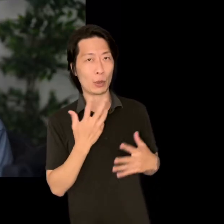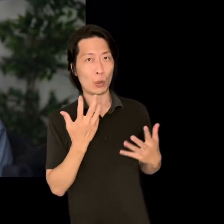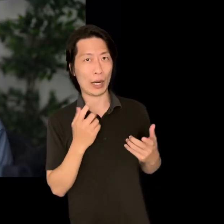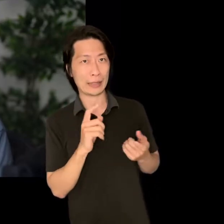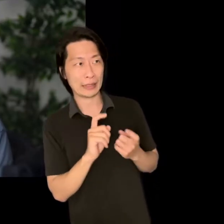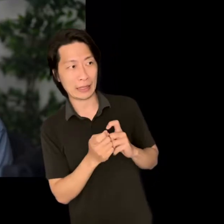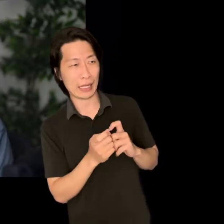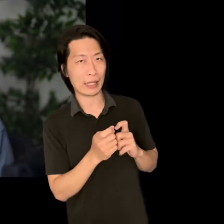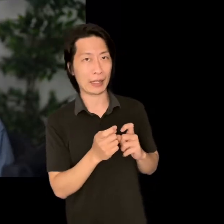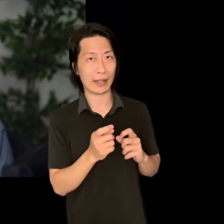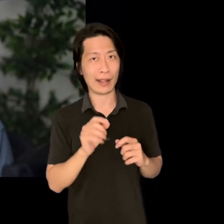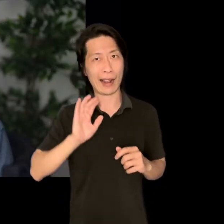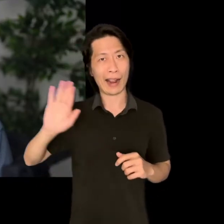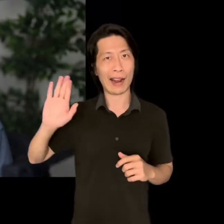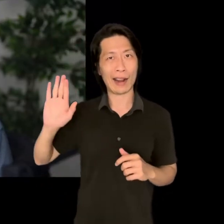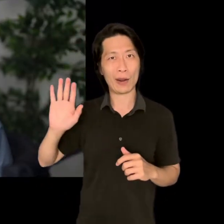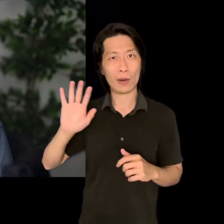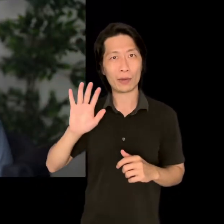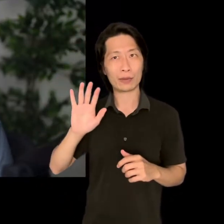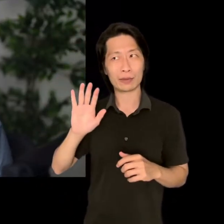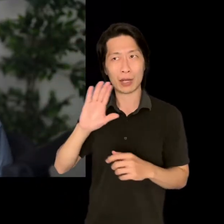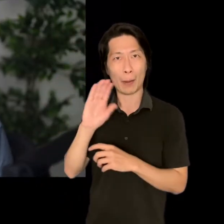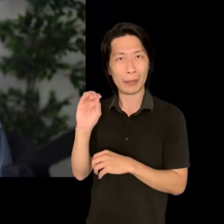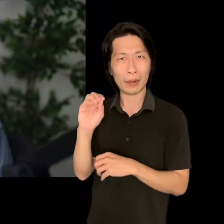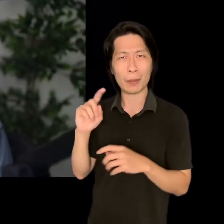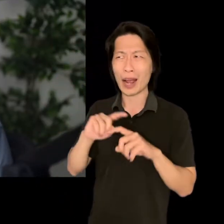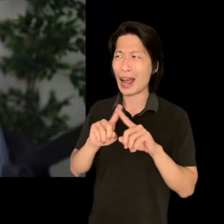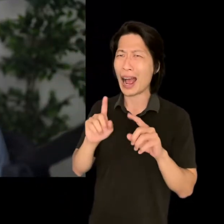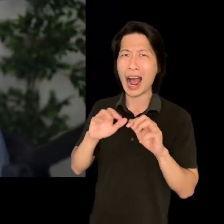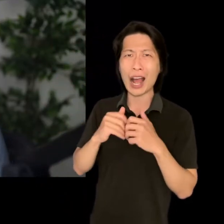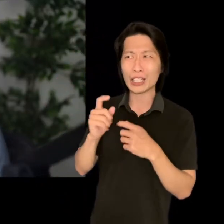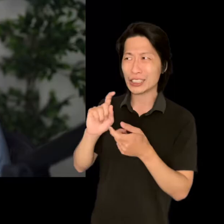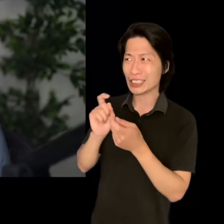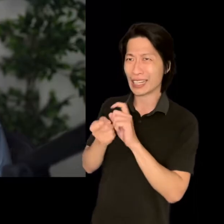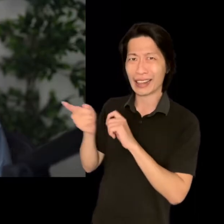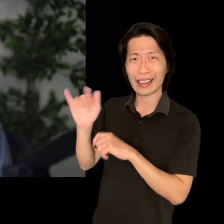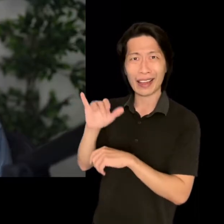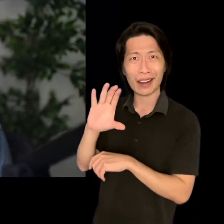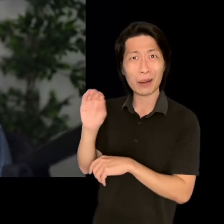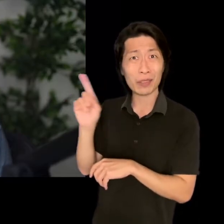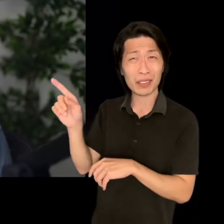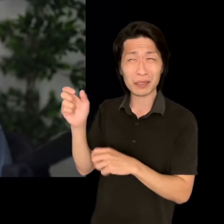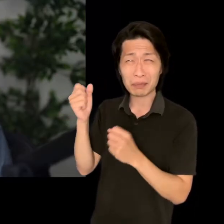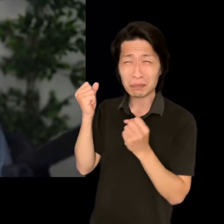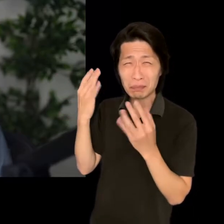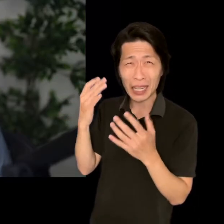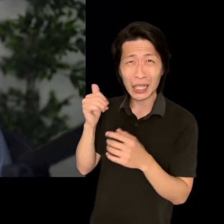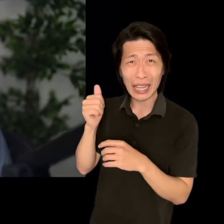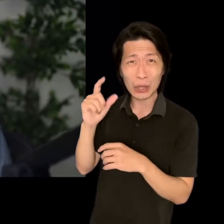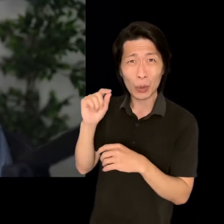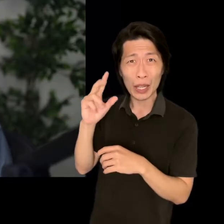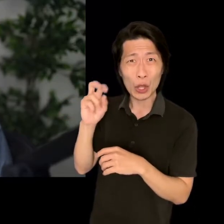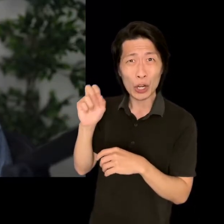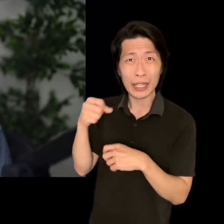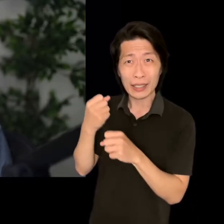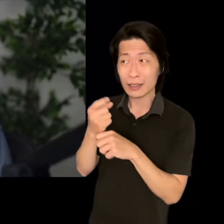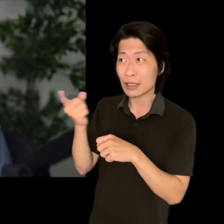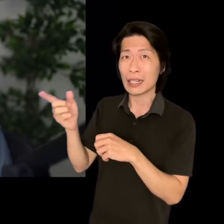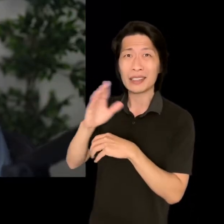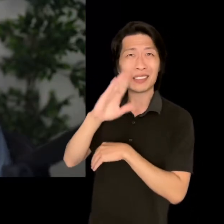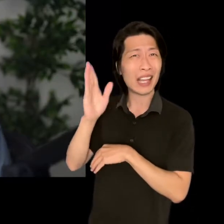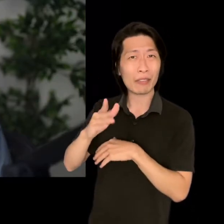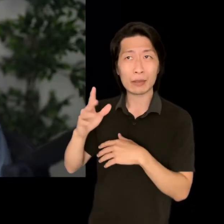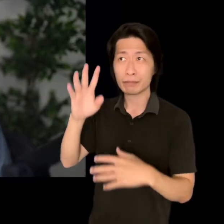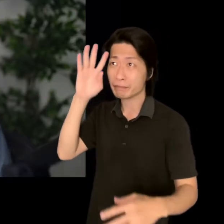by Tesla and wants to change its focus and change the way it is. But how do you change a company that over decades and decades has not been